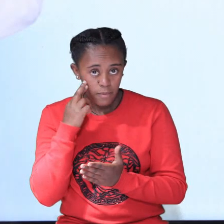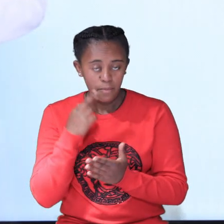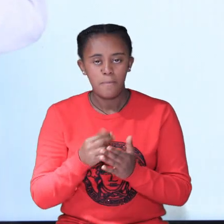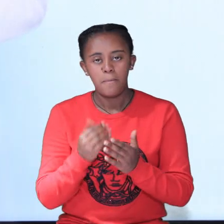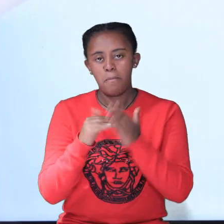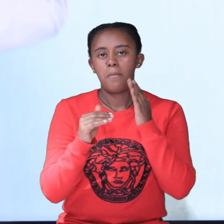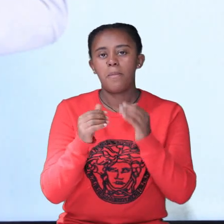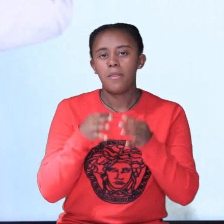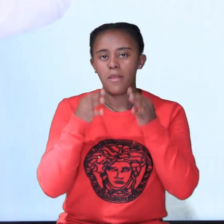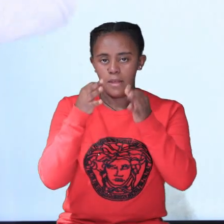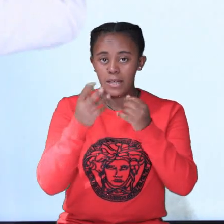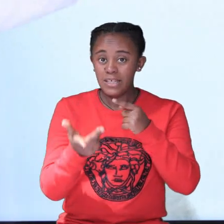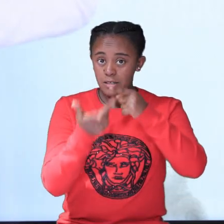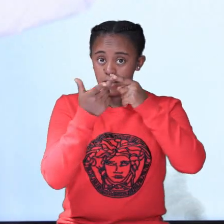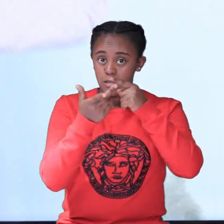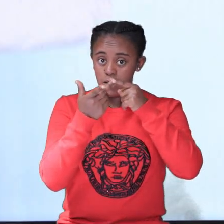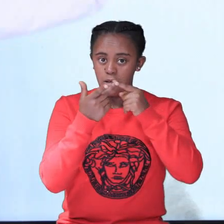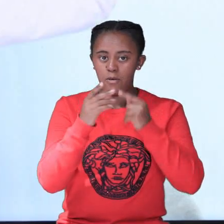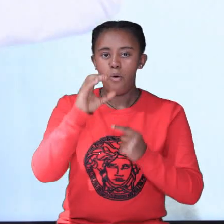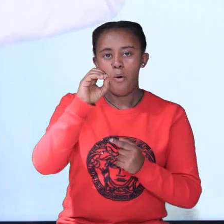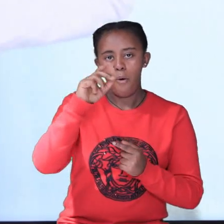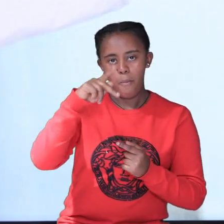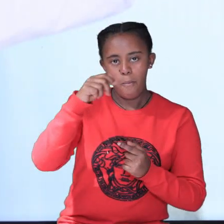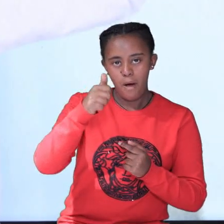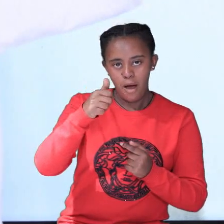material. Opaque